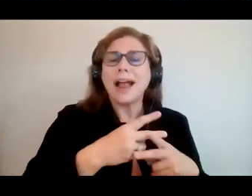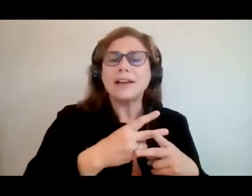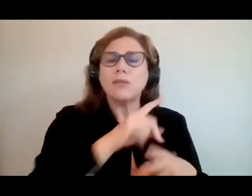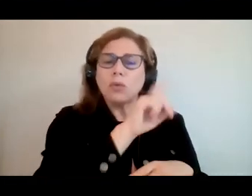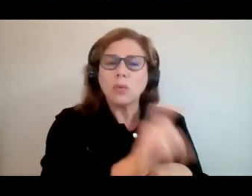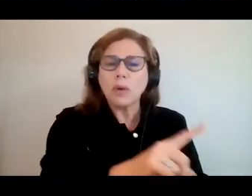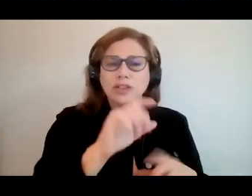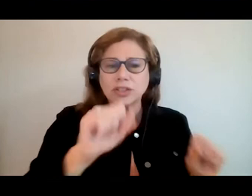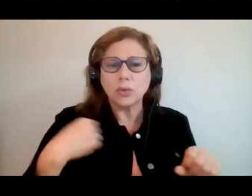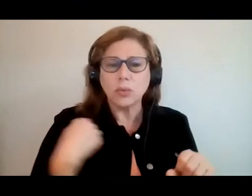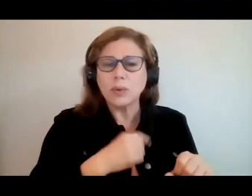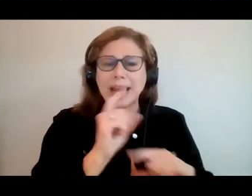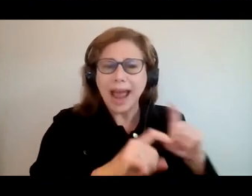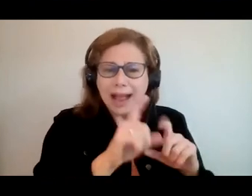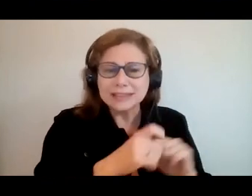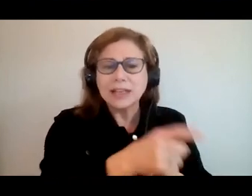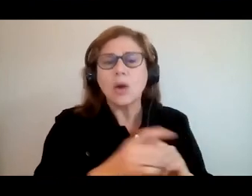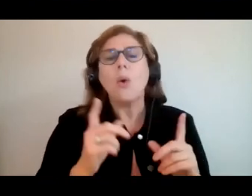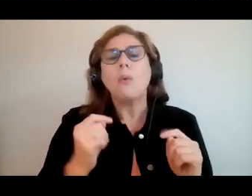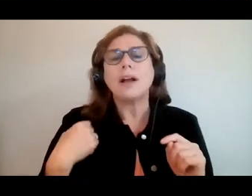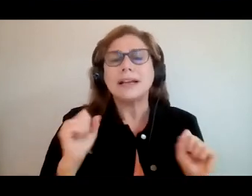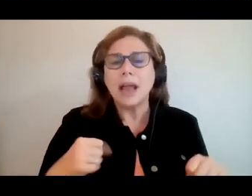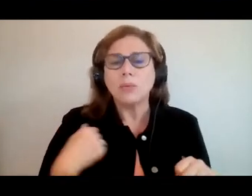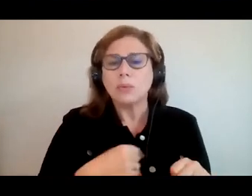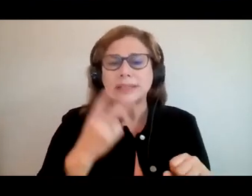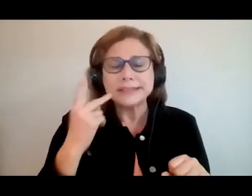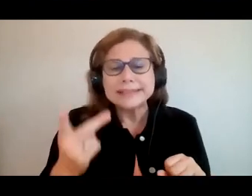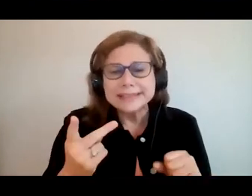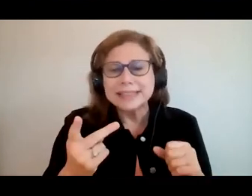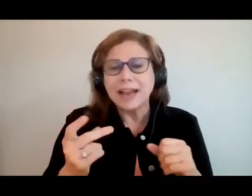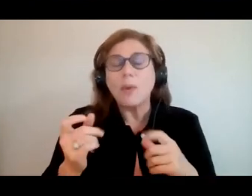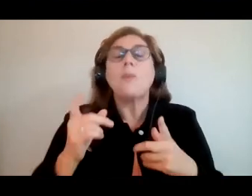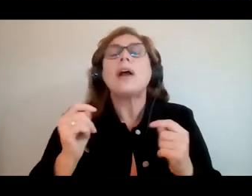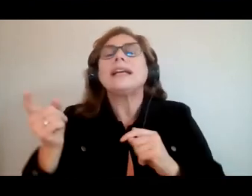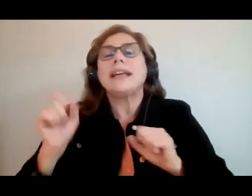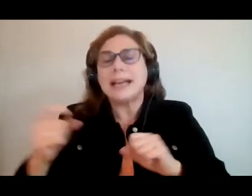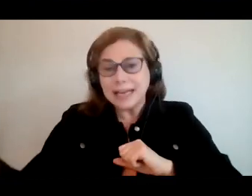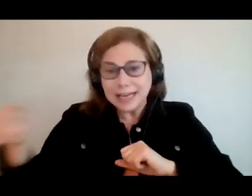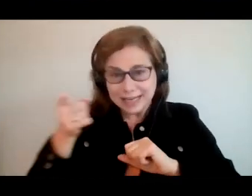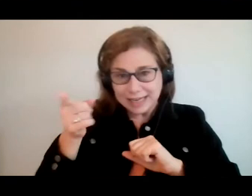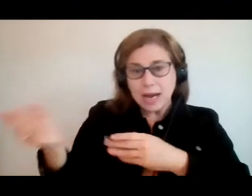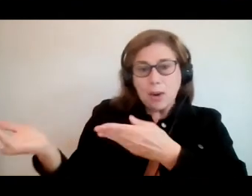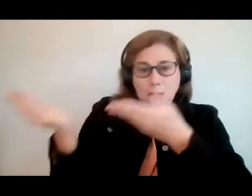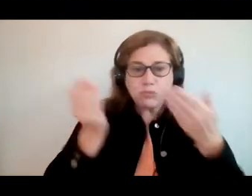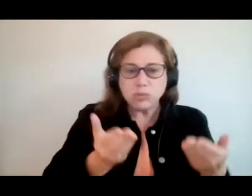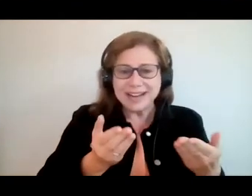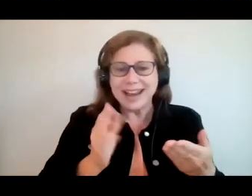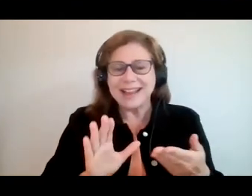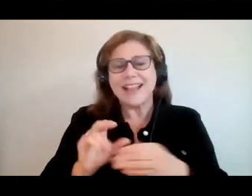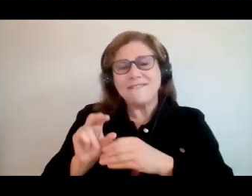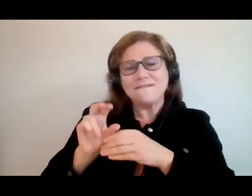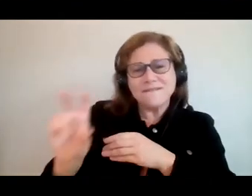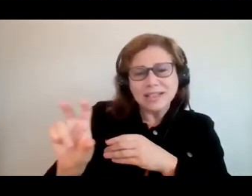you see on film is really what he brought. He, you know, his own research, his own investments, and his own commitments to